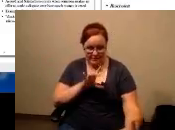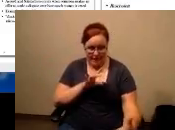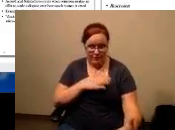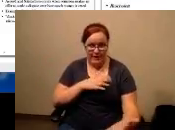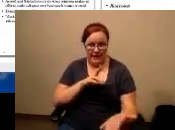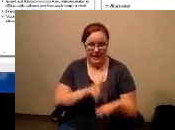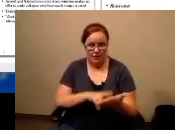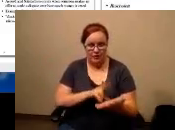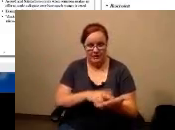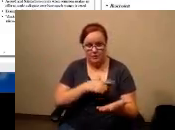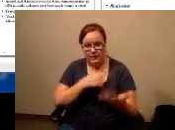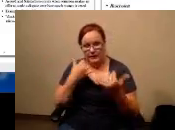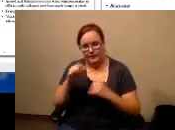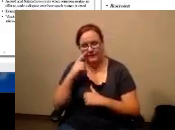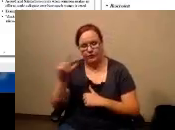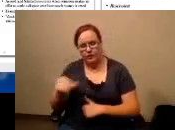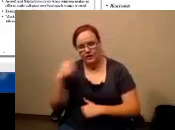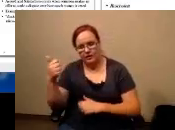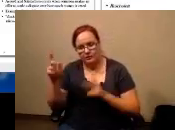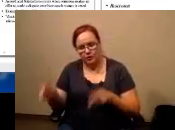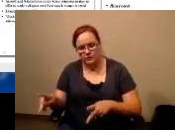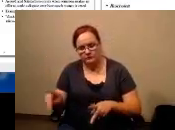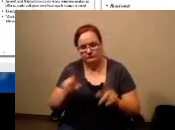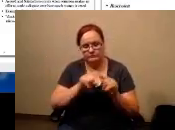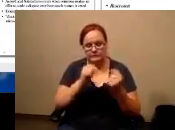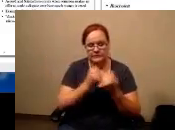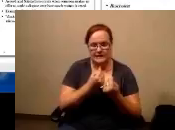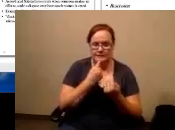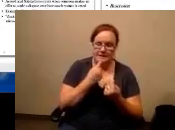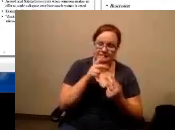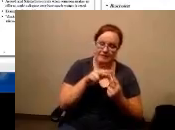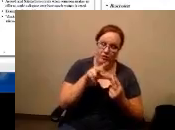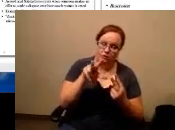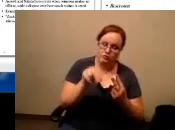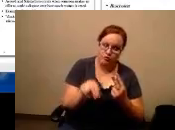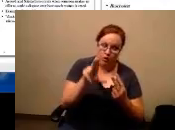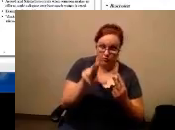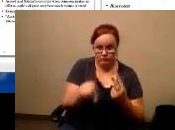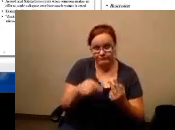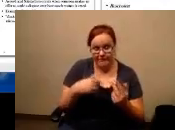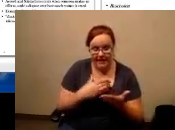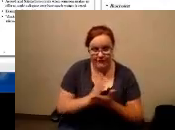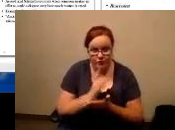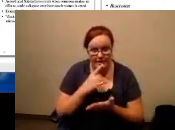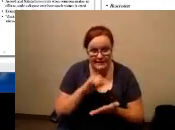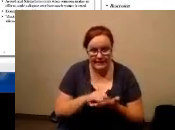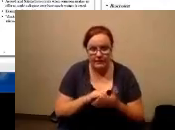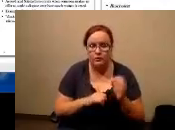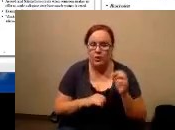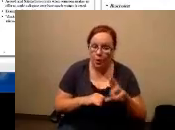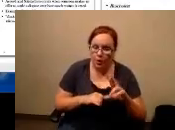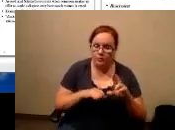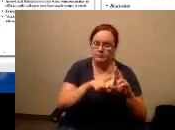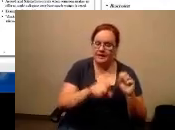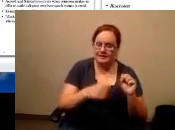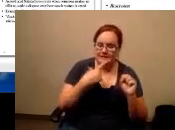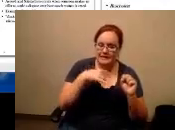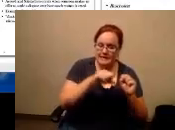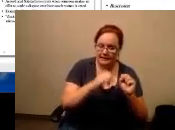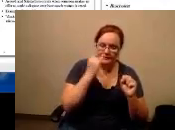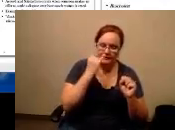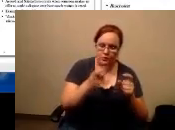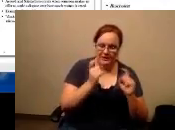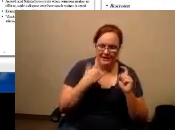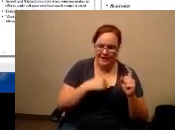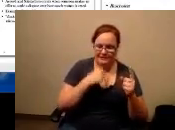I can go play for somebody else? The team will say either no, they have the right to say no, or they can say, yeah, if you give us consideration.